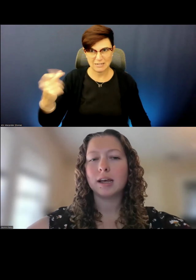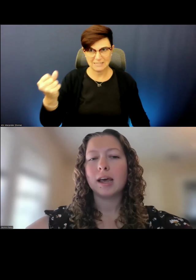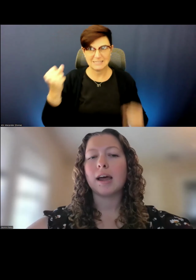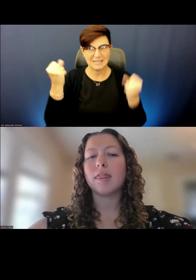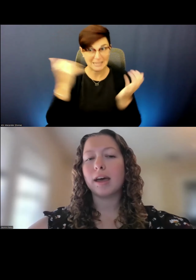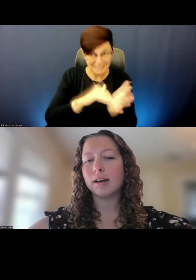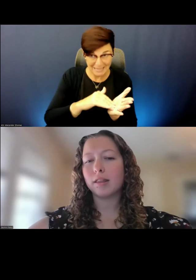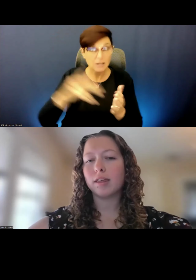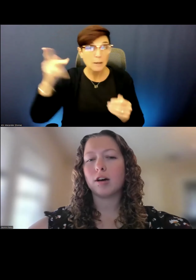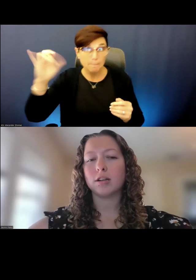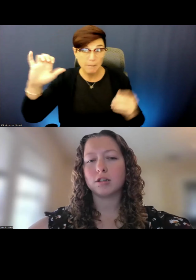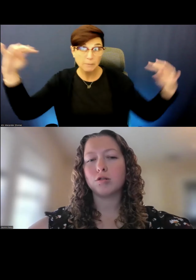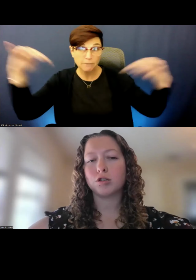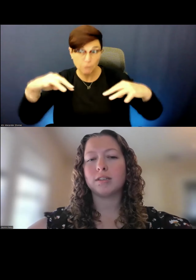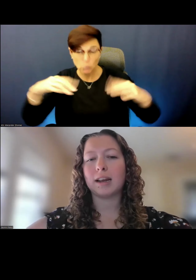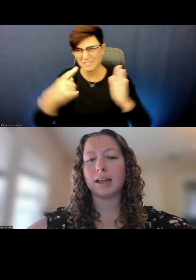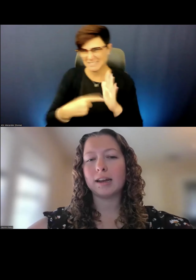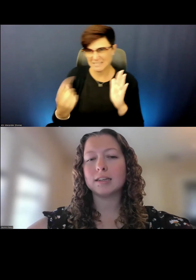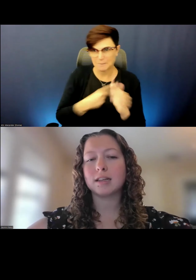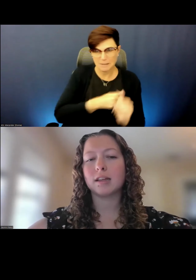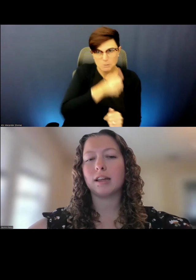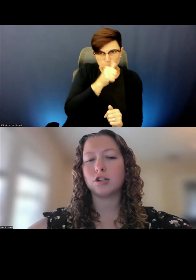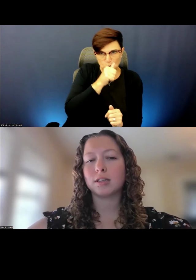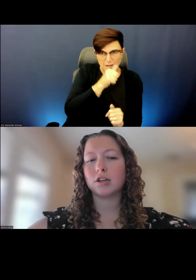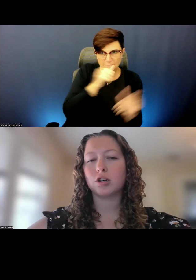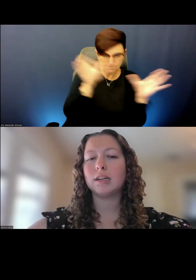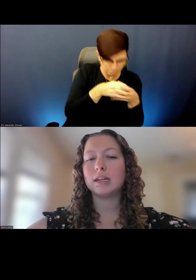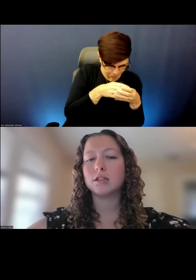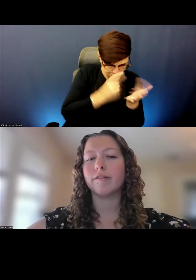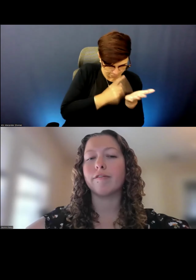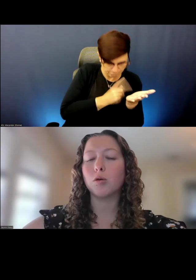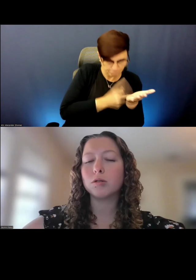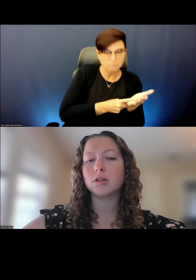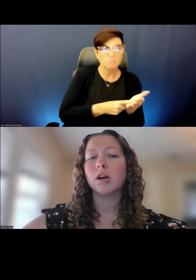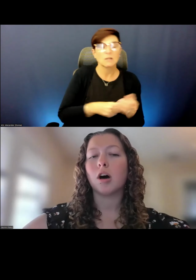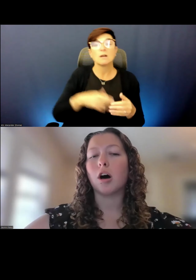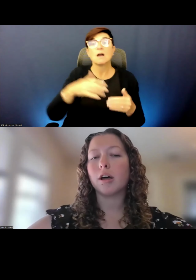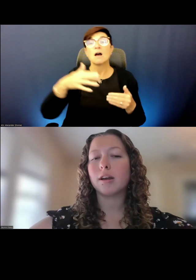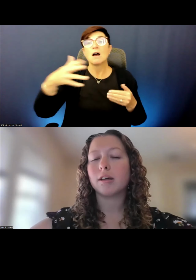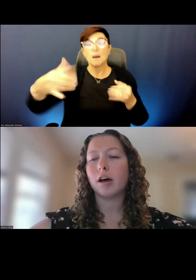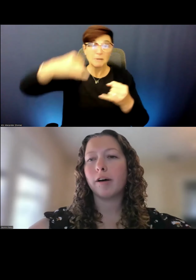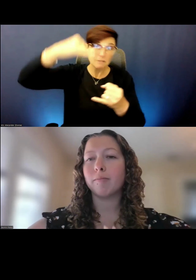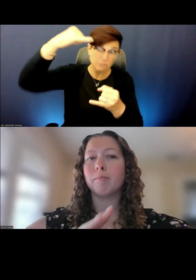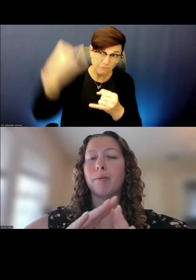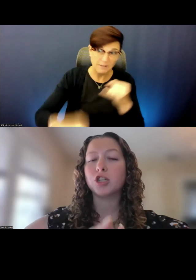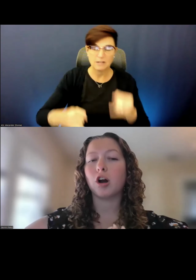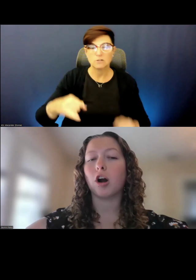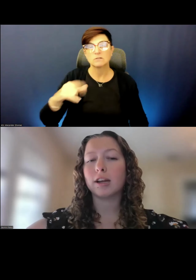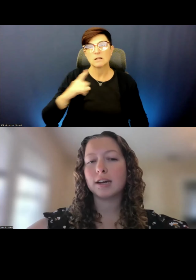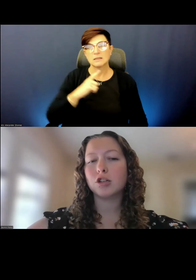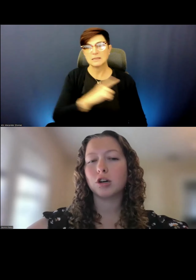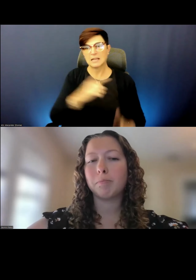scenes. And then the constitutional deadline is that the legislature needs to vote on a